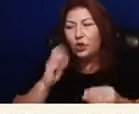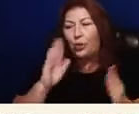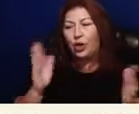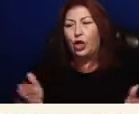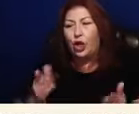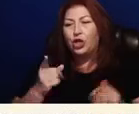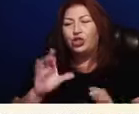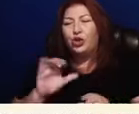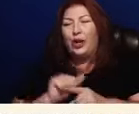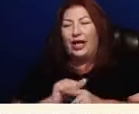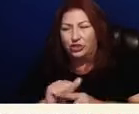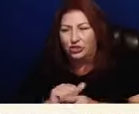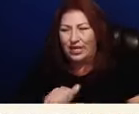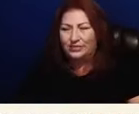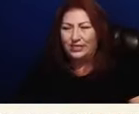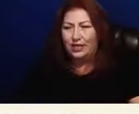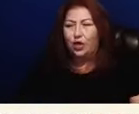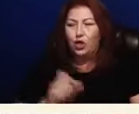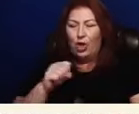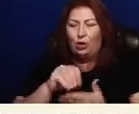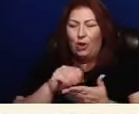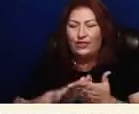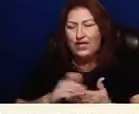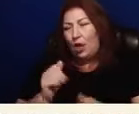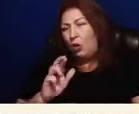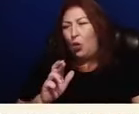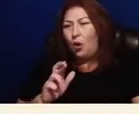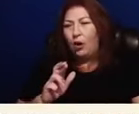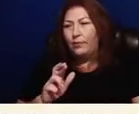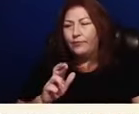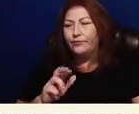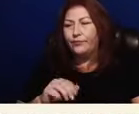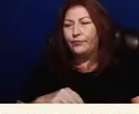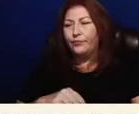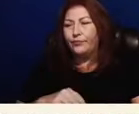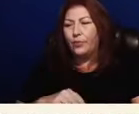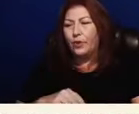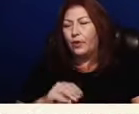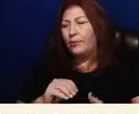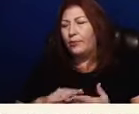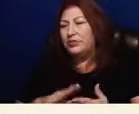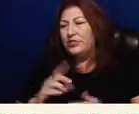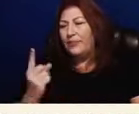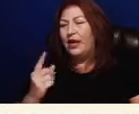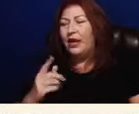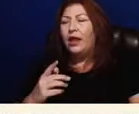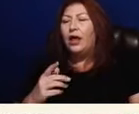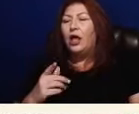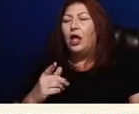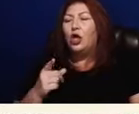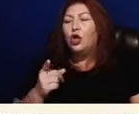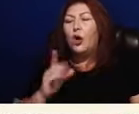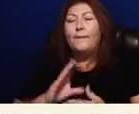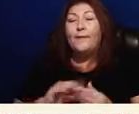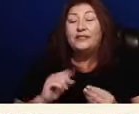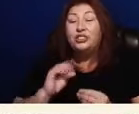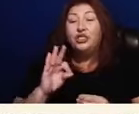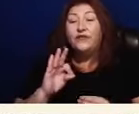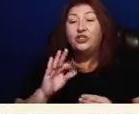exercise. You can write this down, or you can put some in the comments, right? So your message of